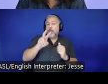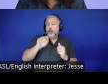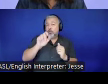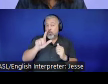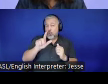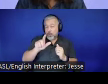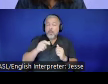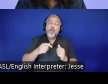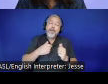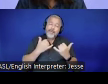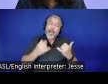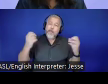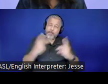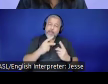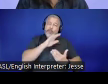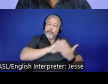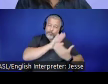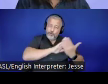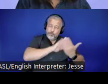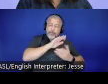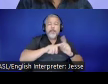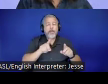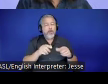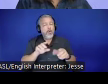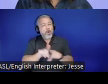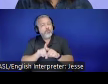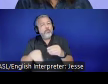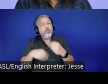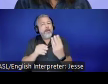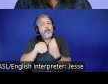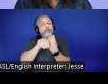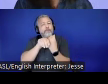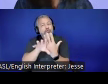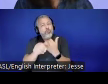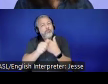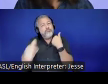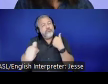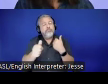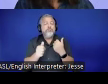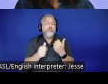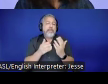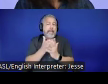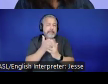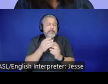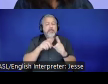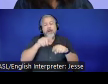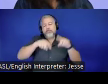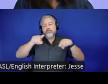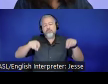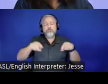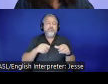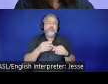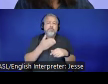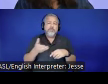well on a wide range of AT topics. Ultimately, Ability Tools'